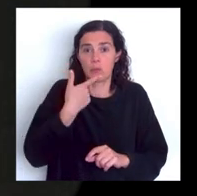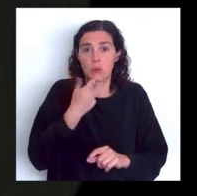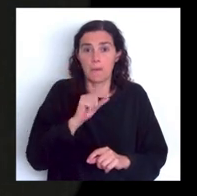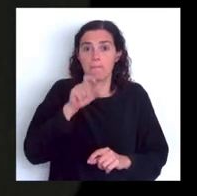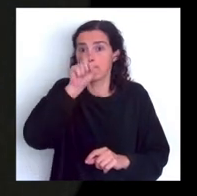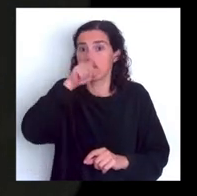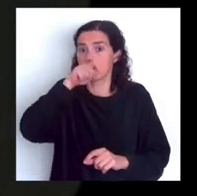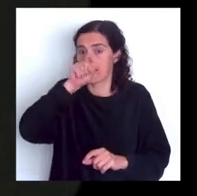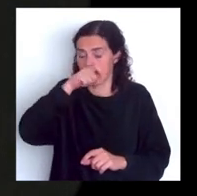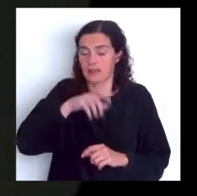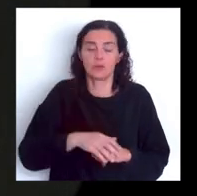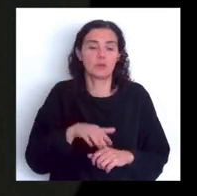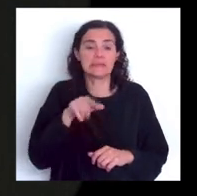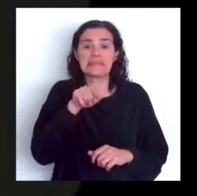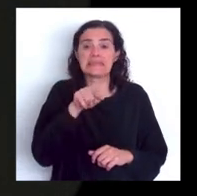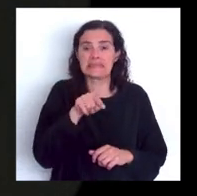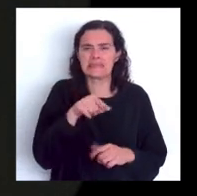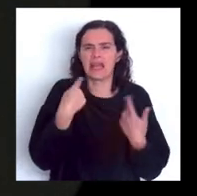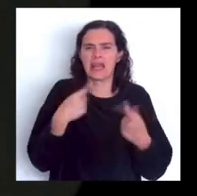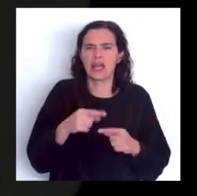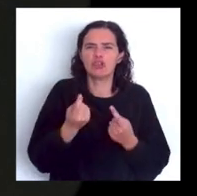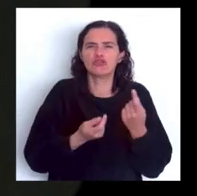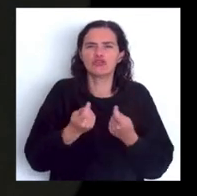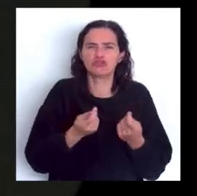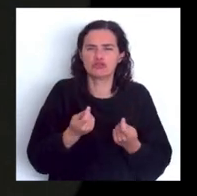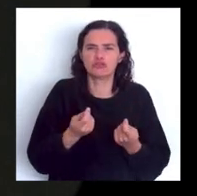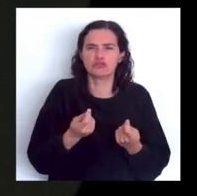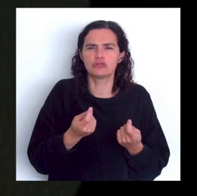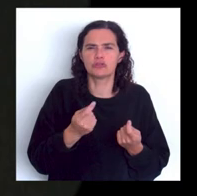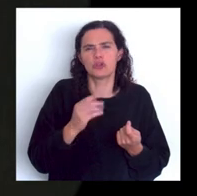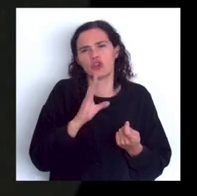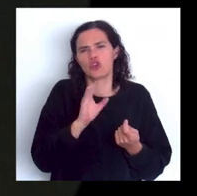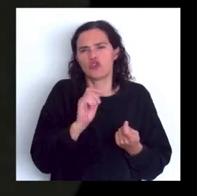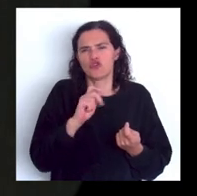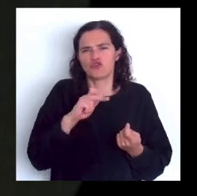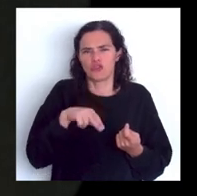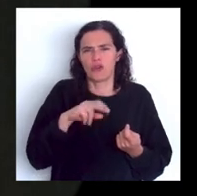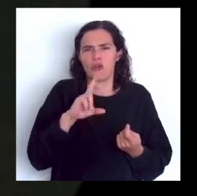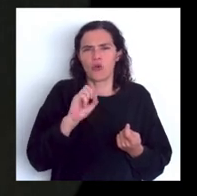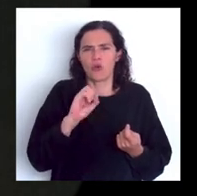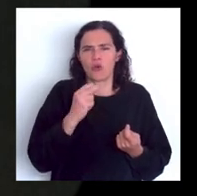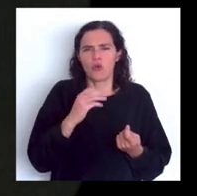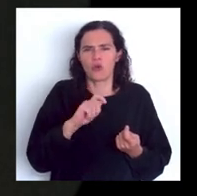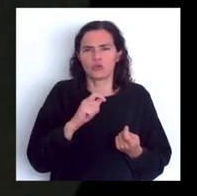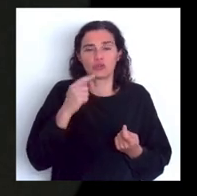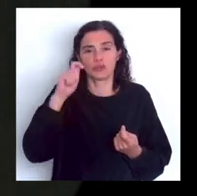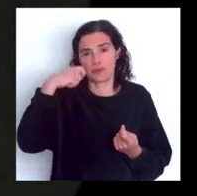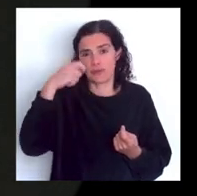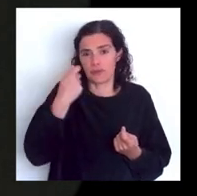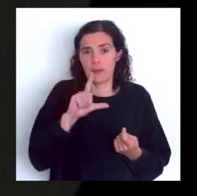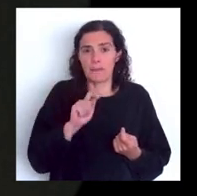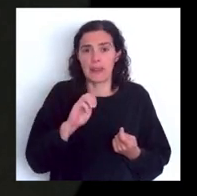film here called Papagayo, where a little bit like in Jean Rouge's